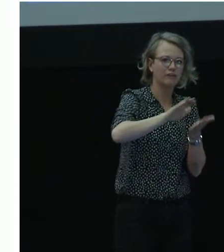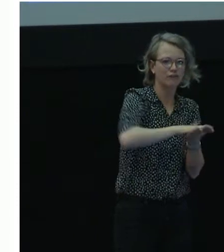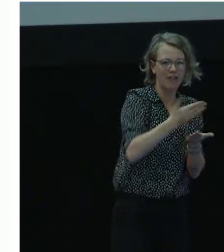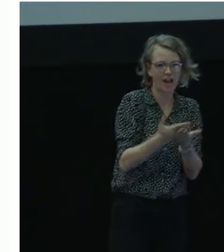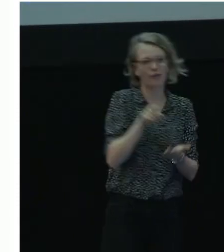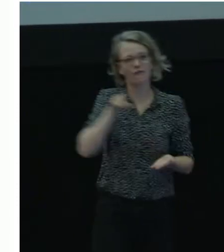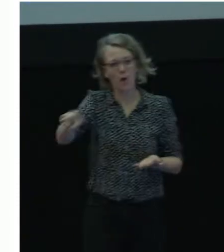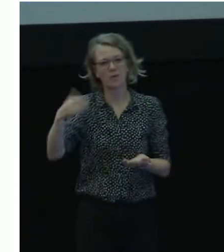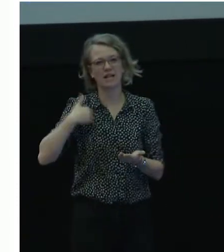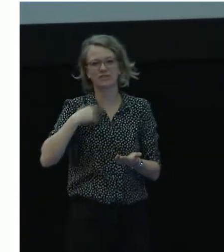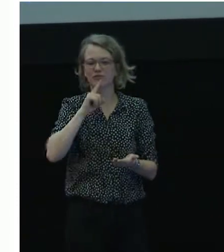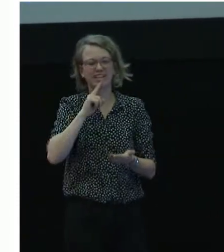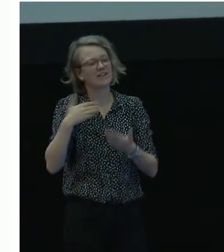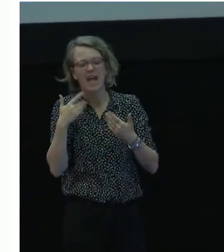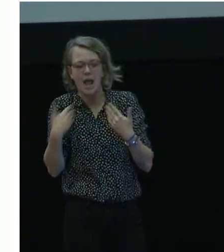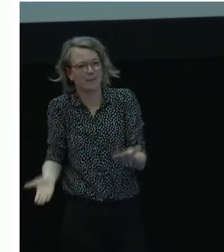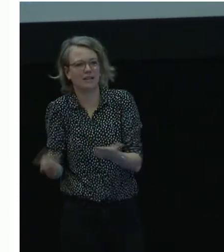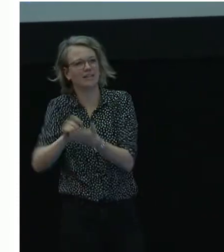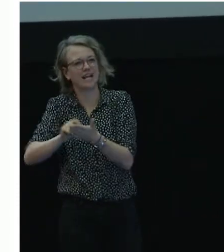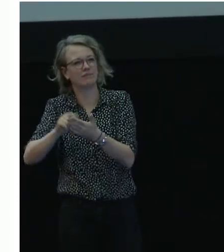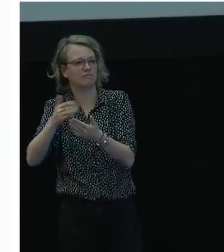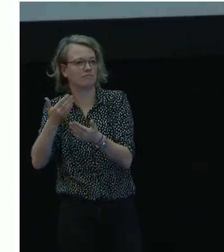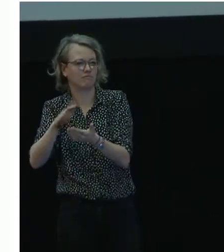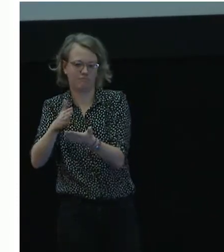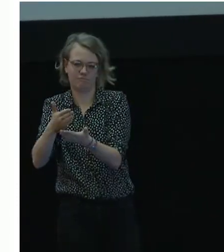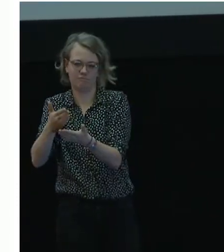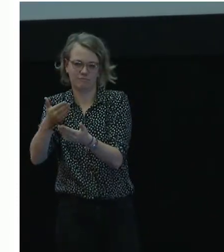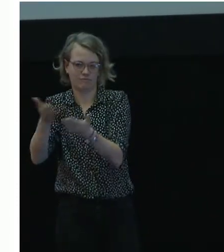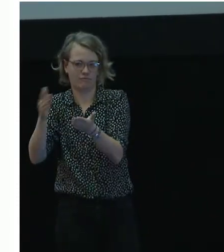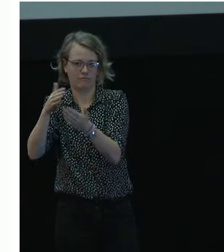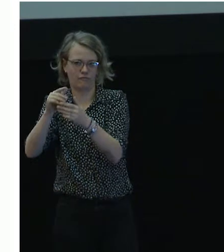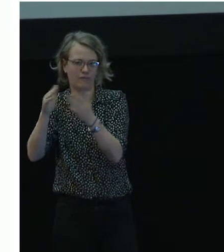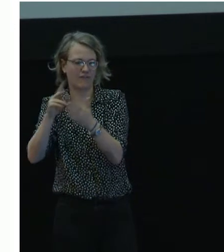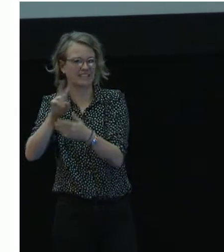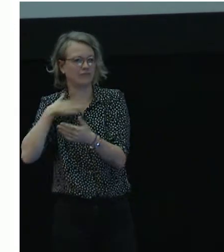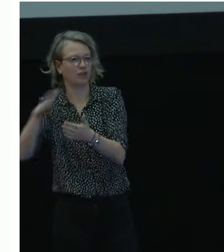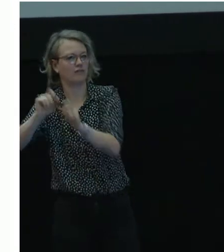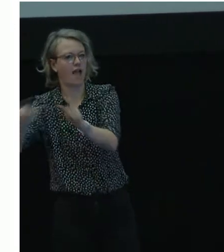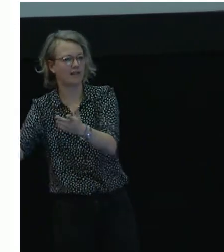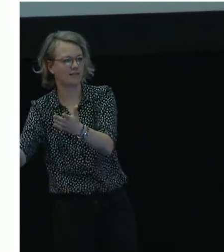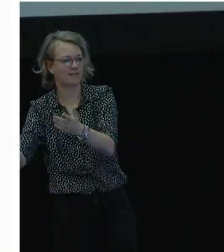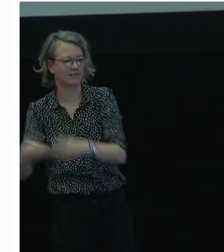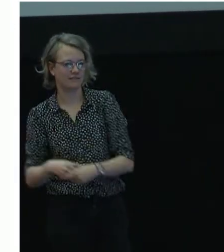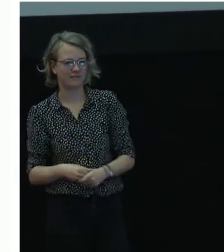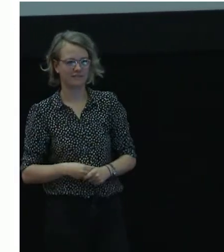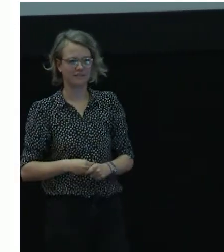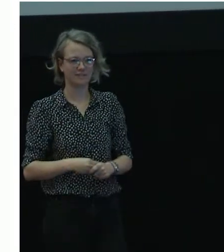really do is that you give them a written translation of a spoken language, and that is to an audience